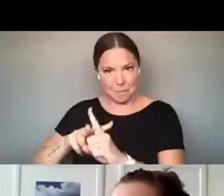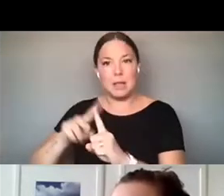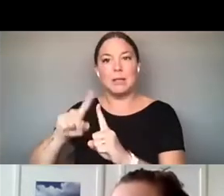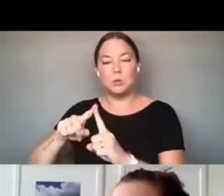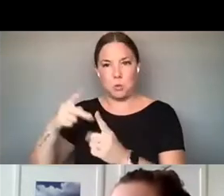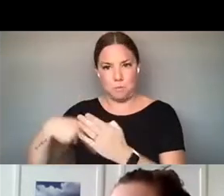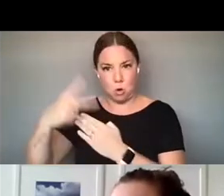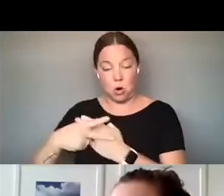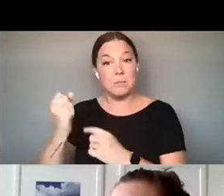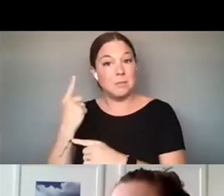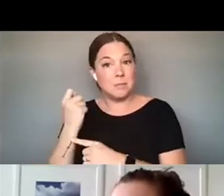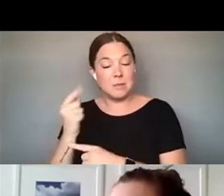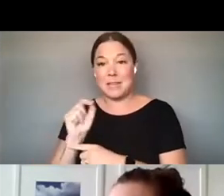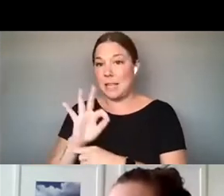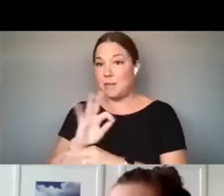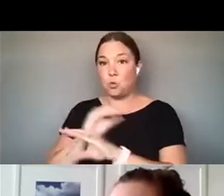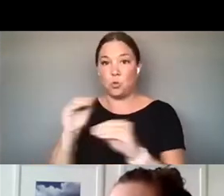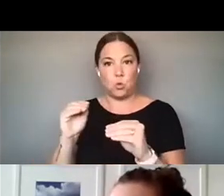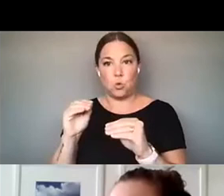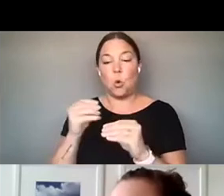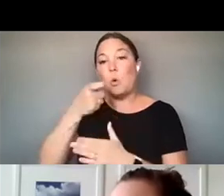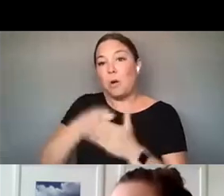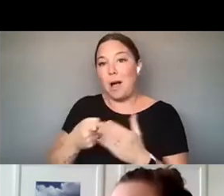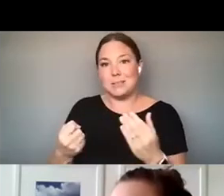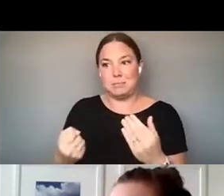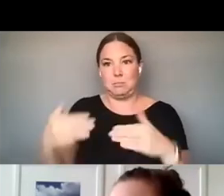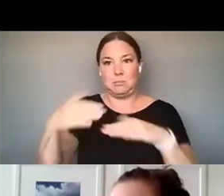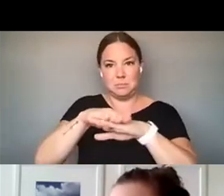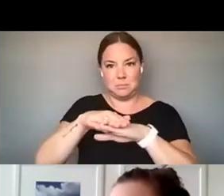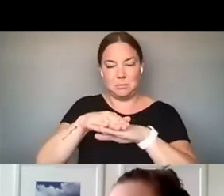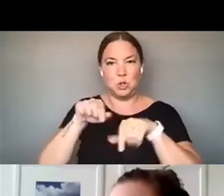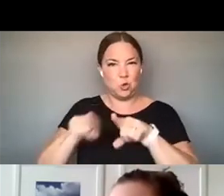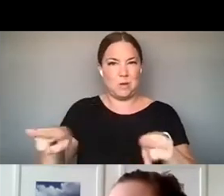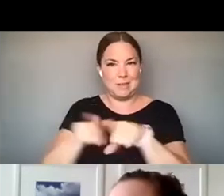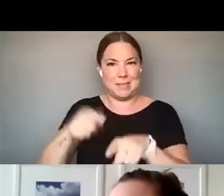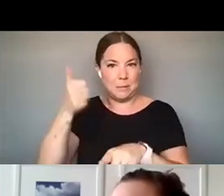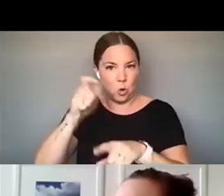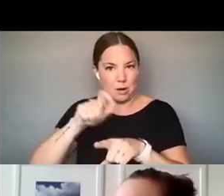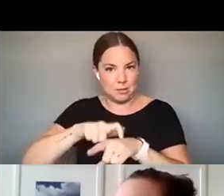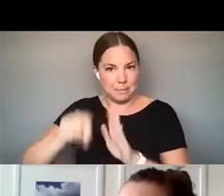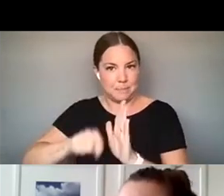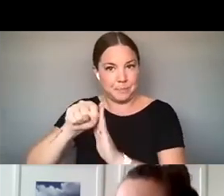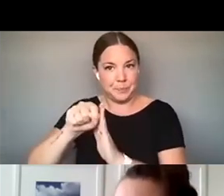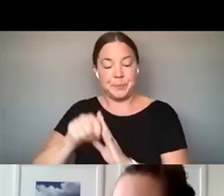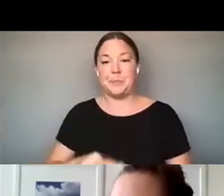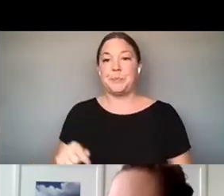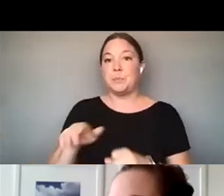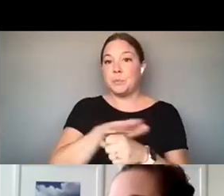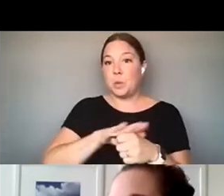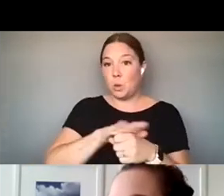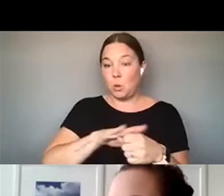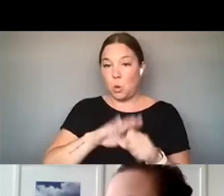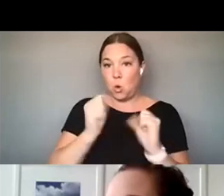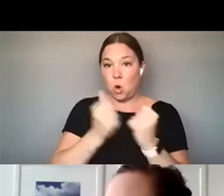as long as there are no overlapping costs during the same grant period. Eligible local arts agencies